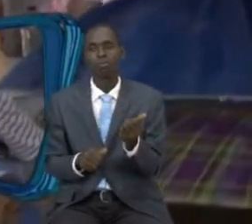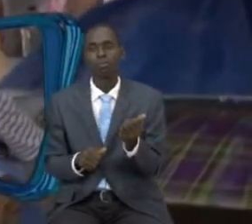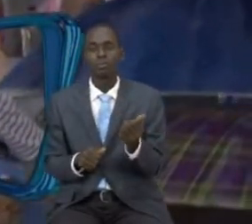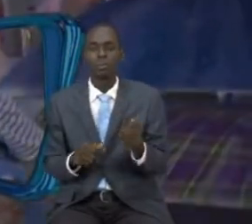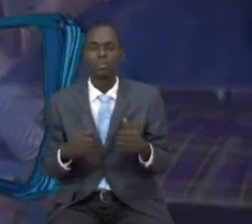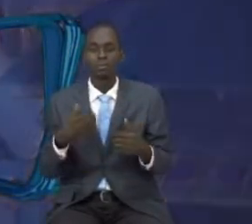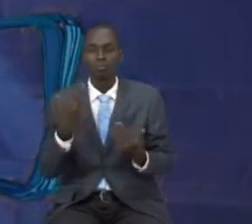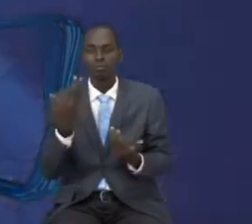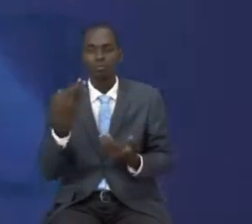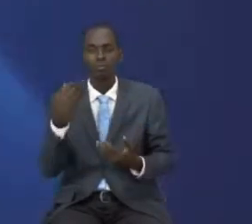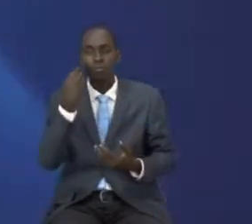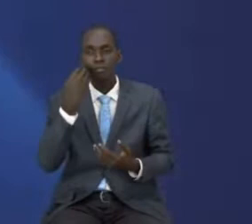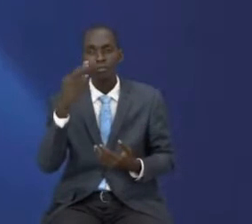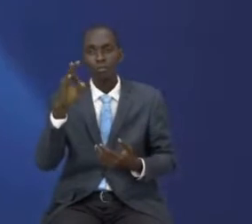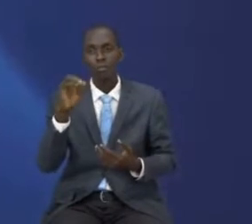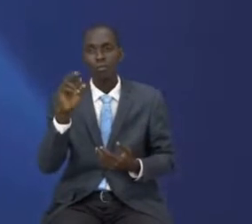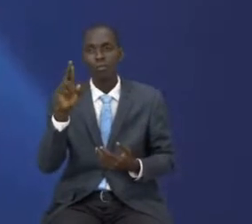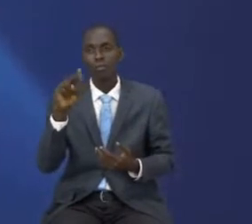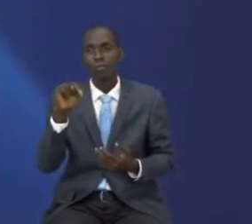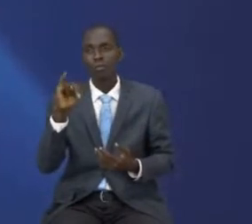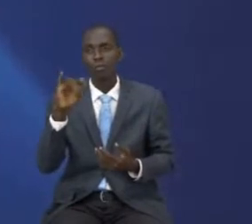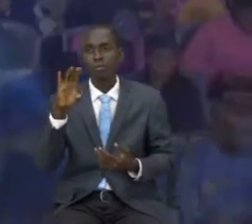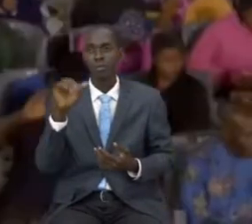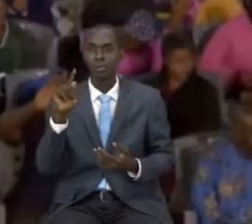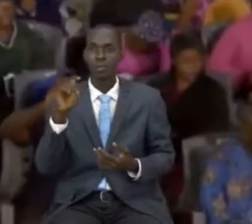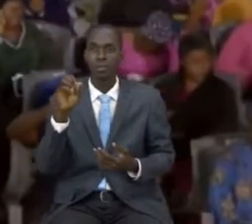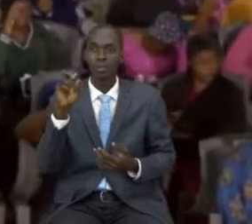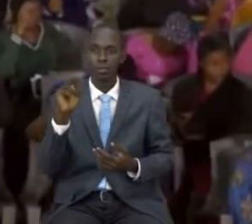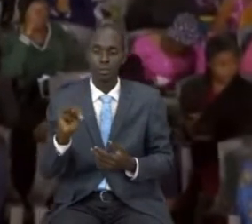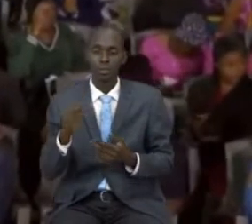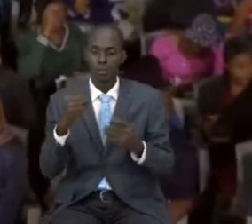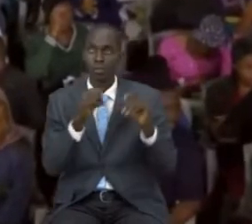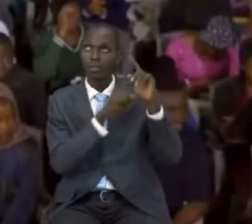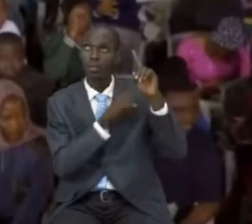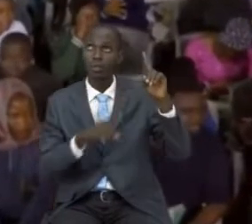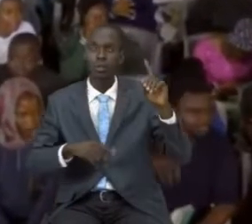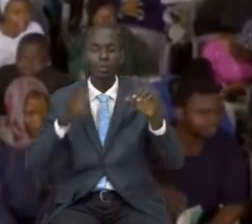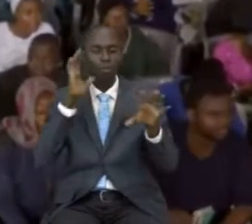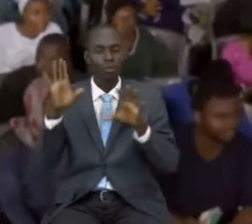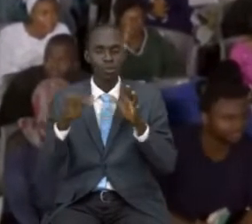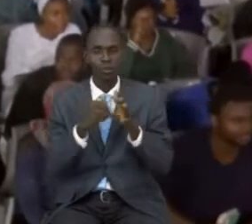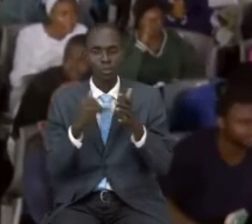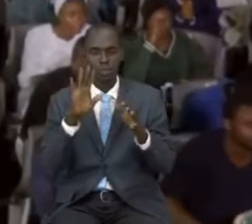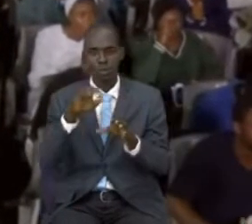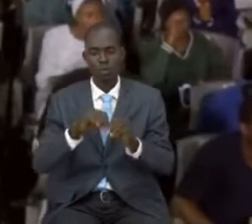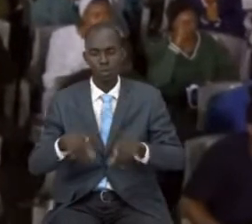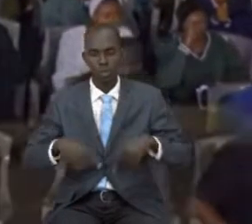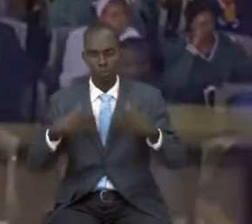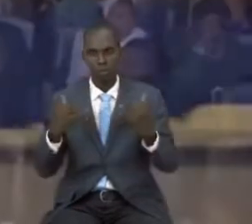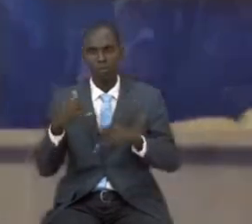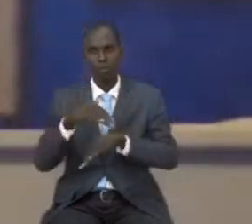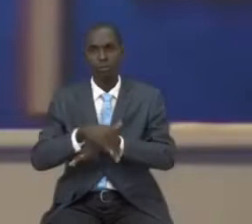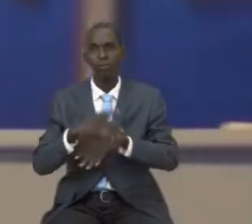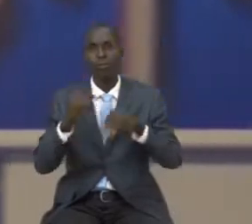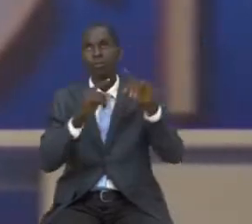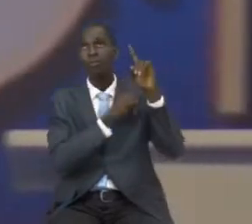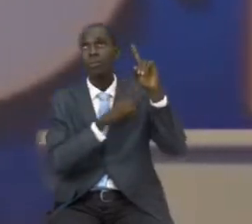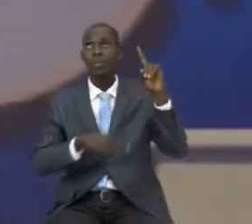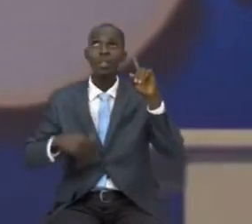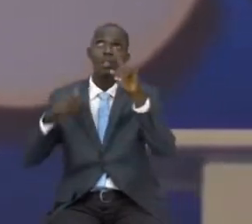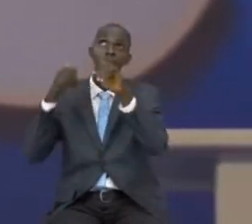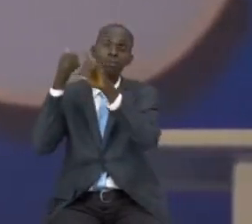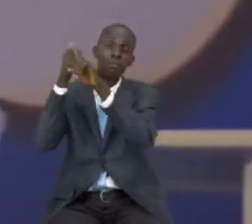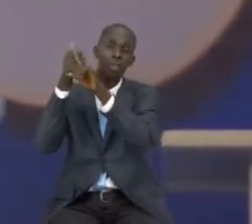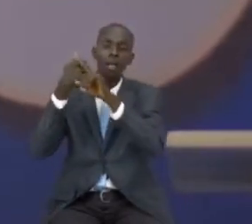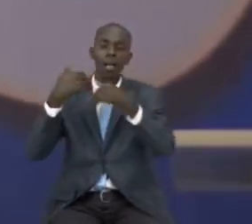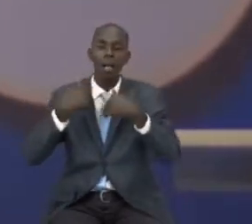fornication. The Lord will do it tonight. The Lord himself has paid the whole